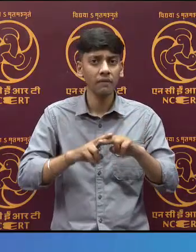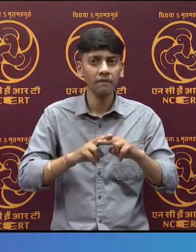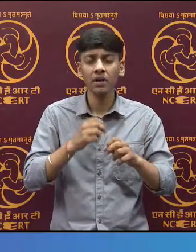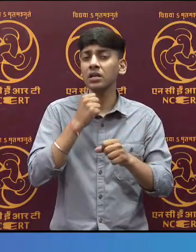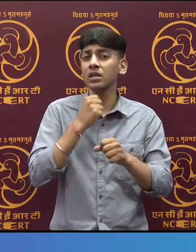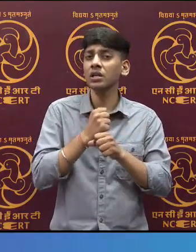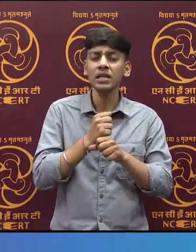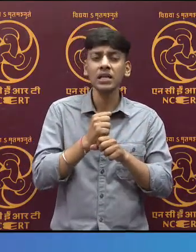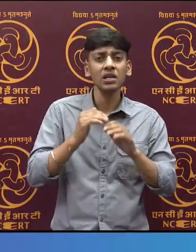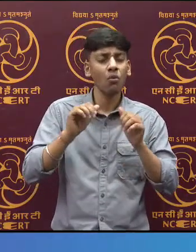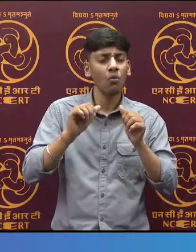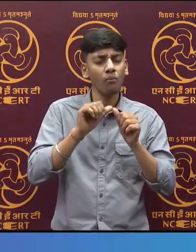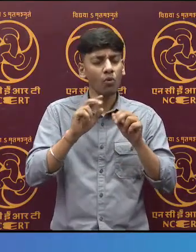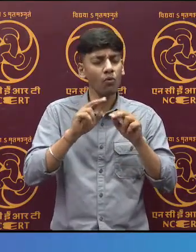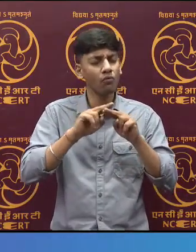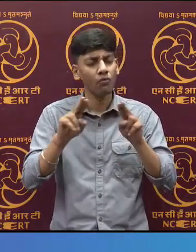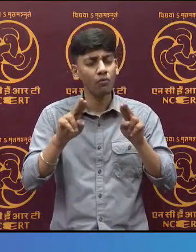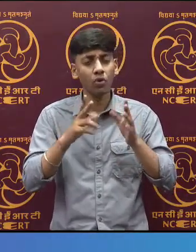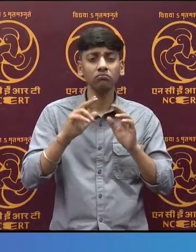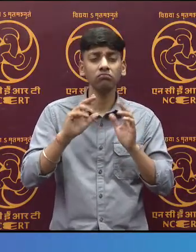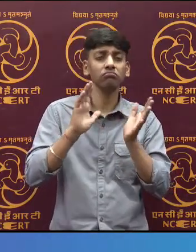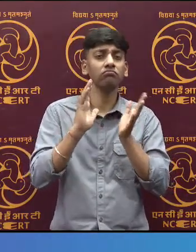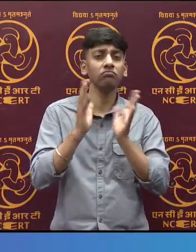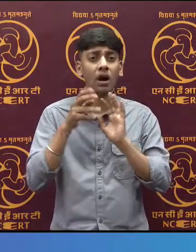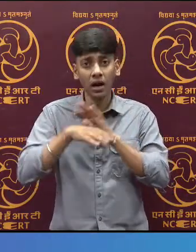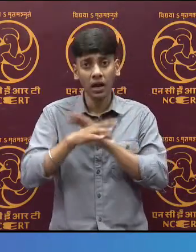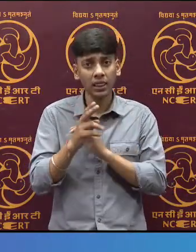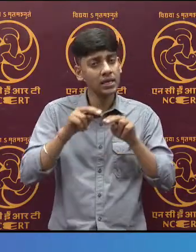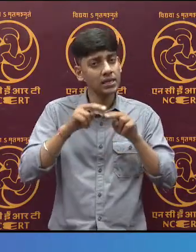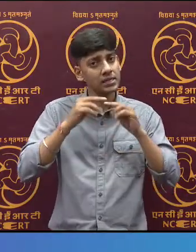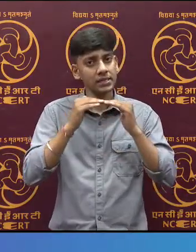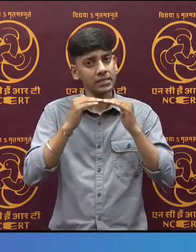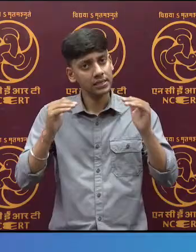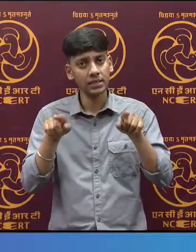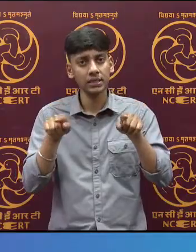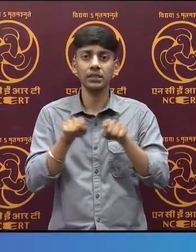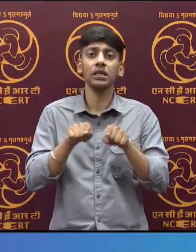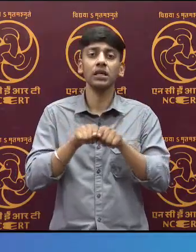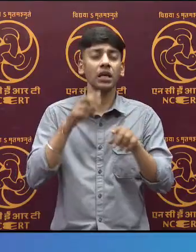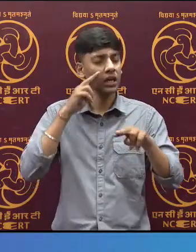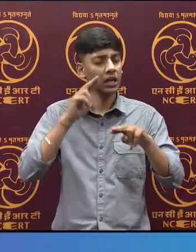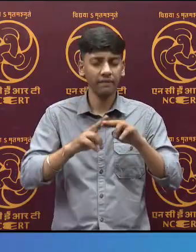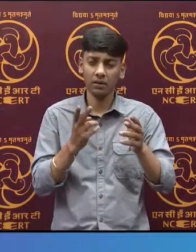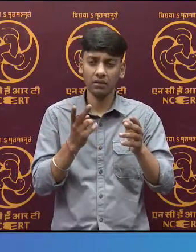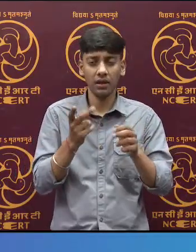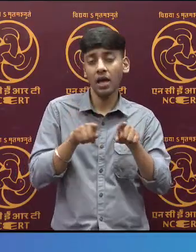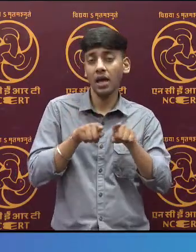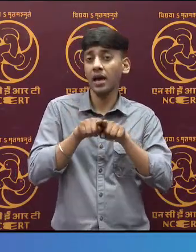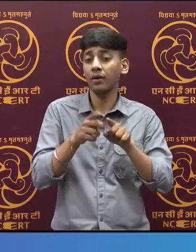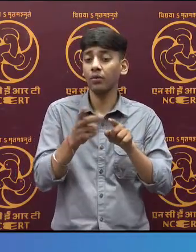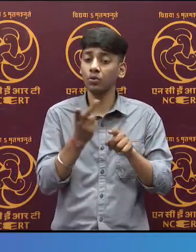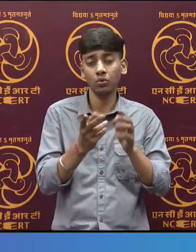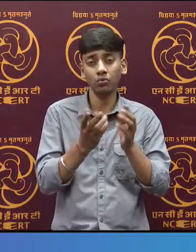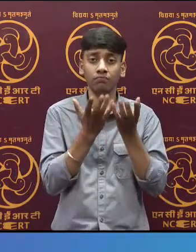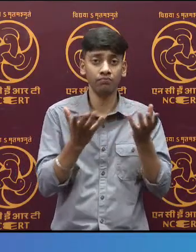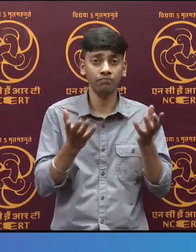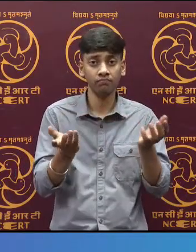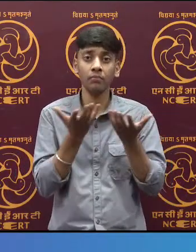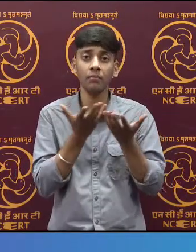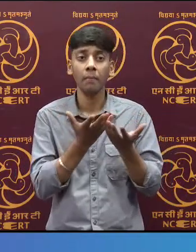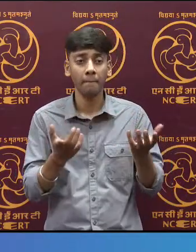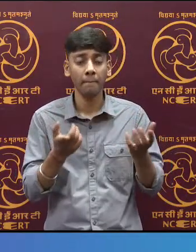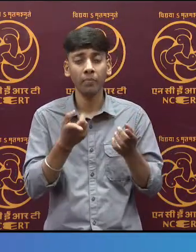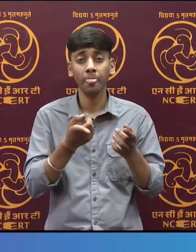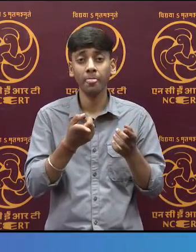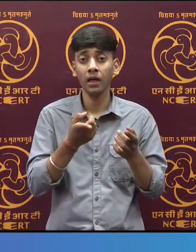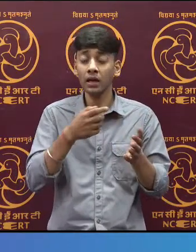everywhere, which whenever two masses interact with each other. For example, these two objects are kept here. This object is